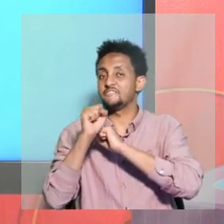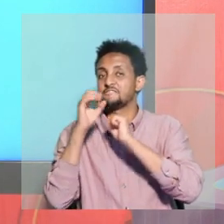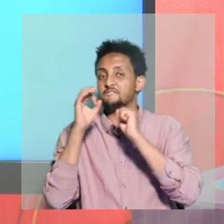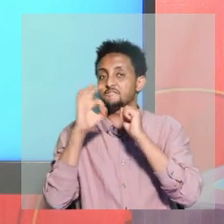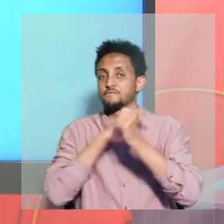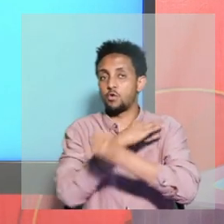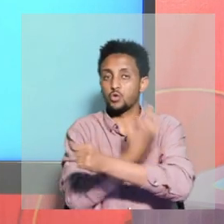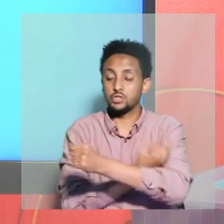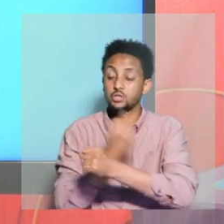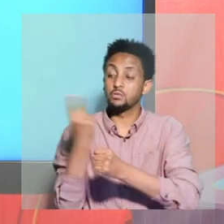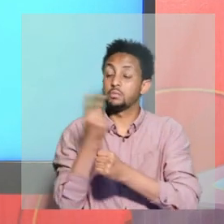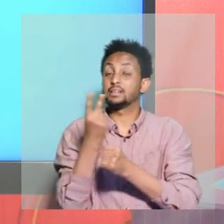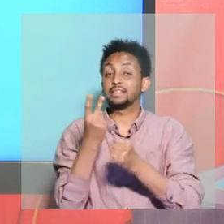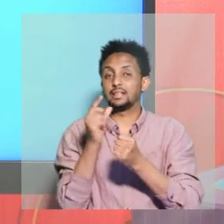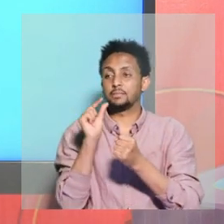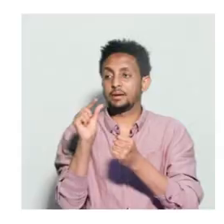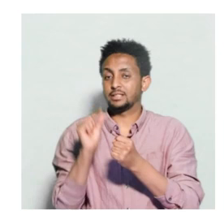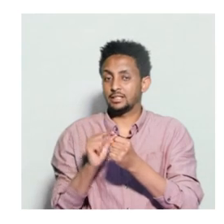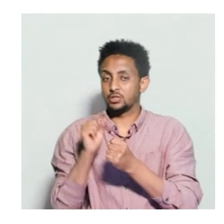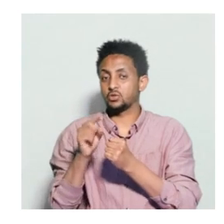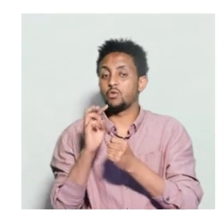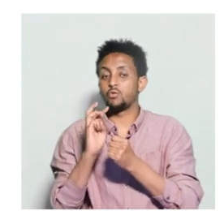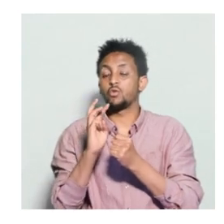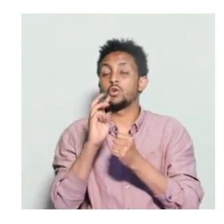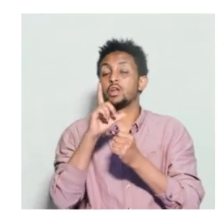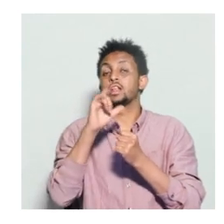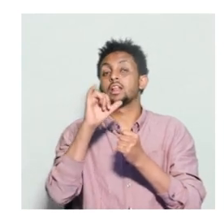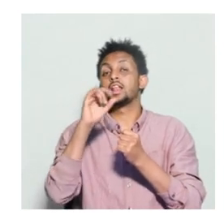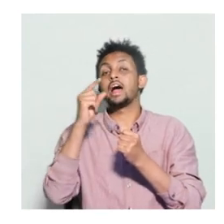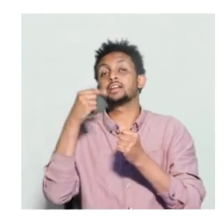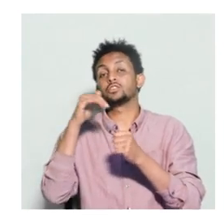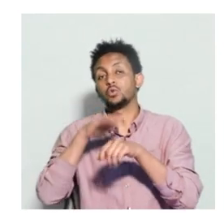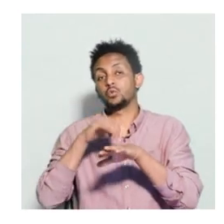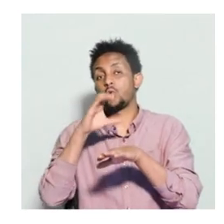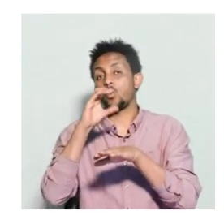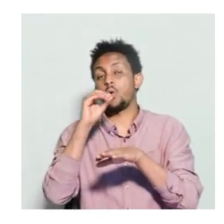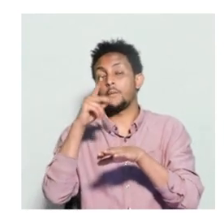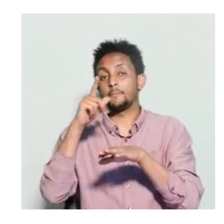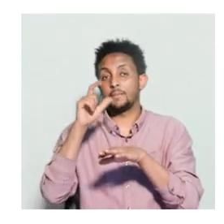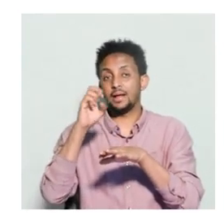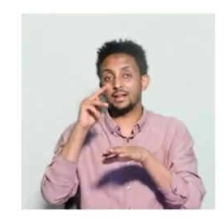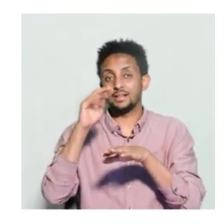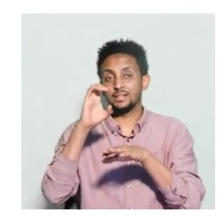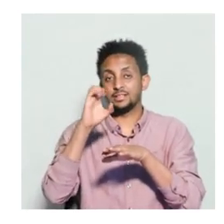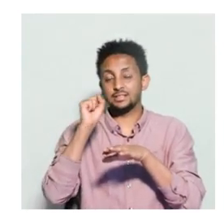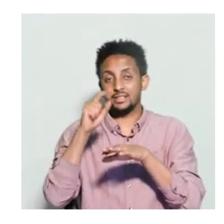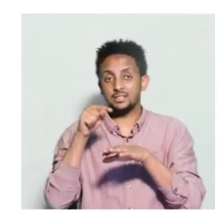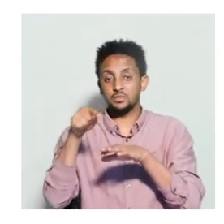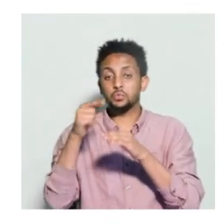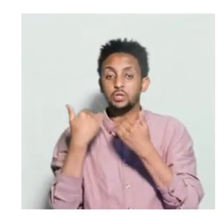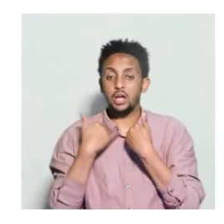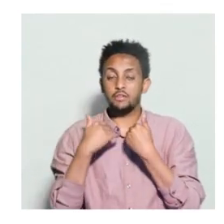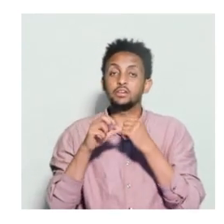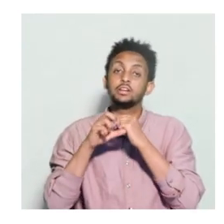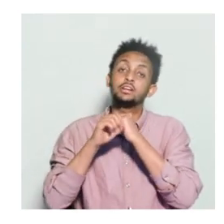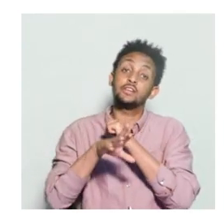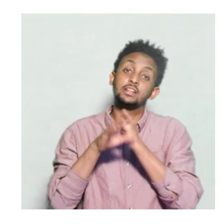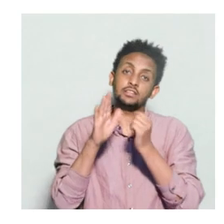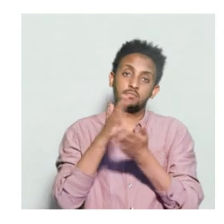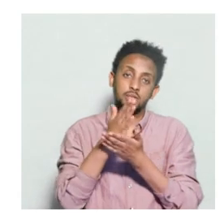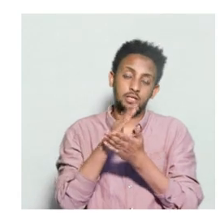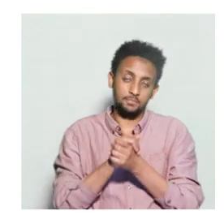repulsive force between those particles, the particles of the light known to be corpuscles, and the here you'd have a reflective